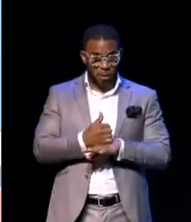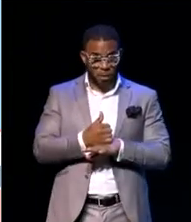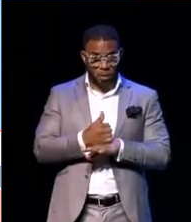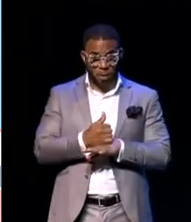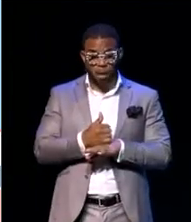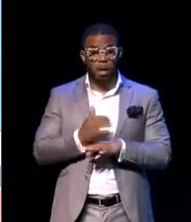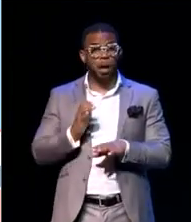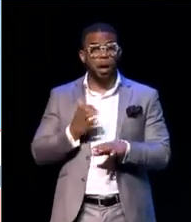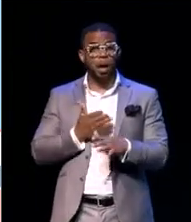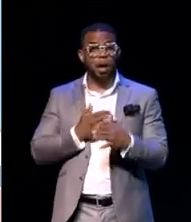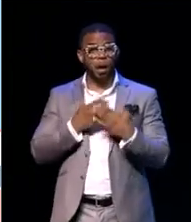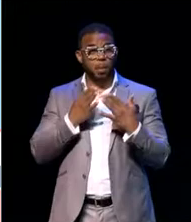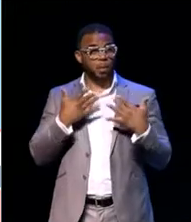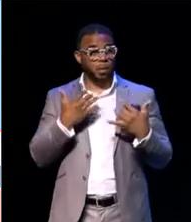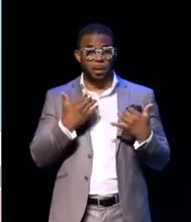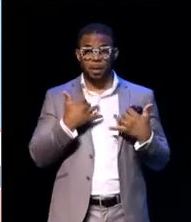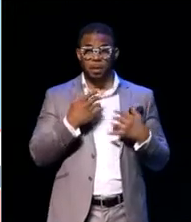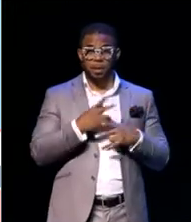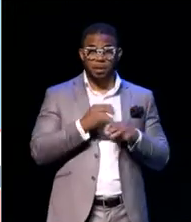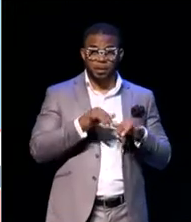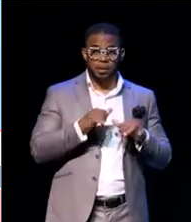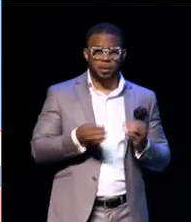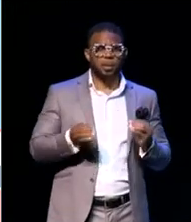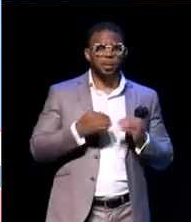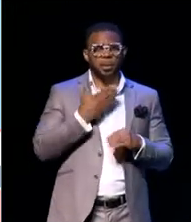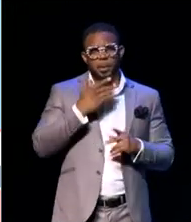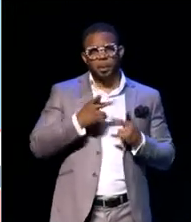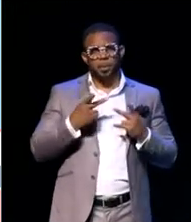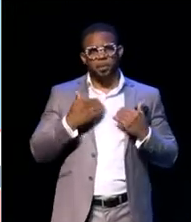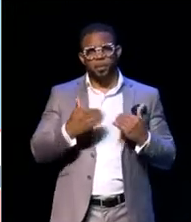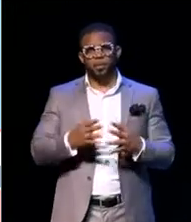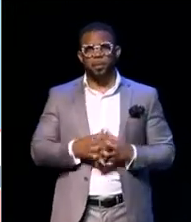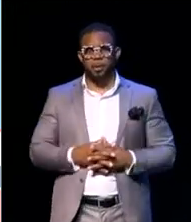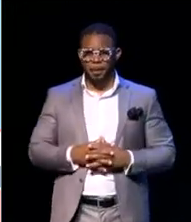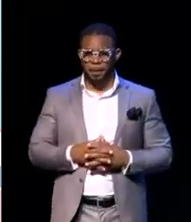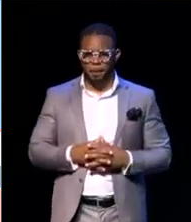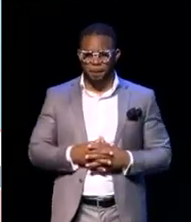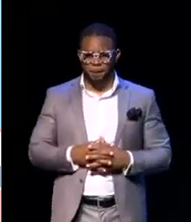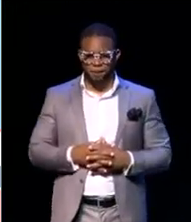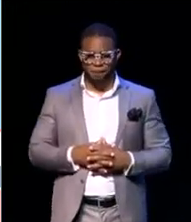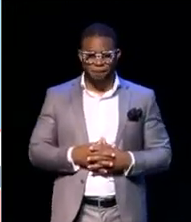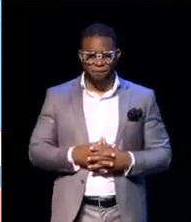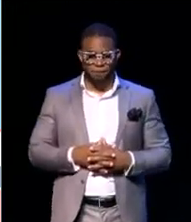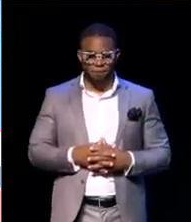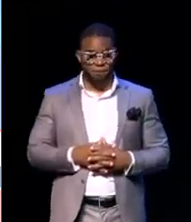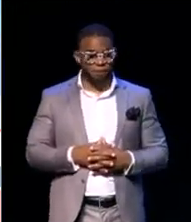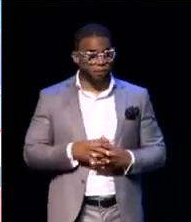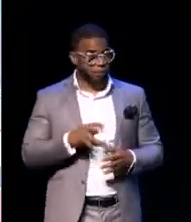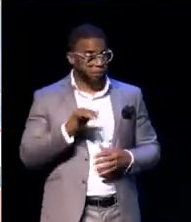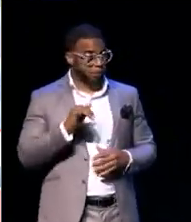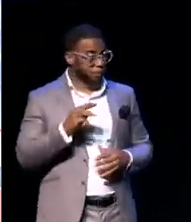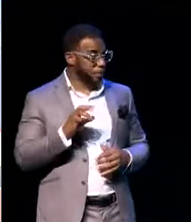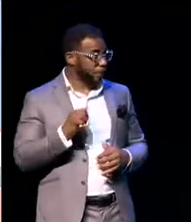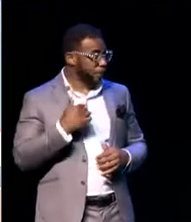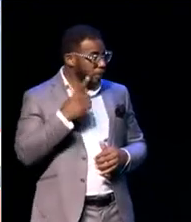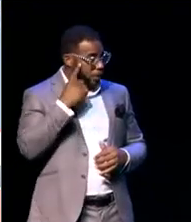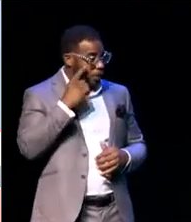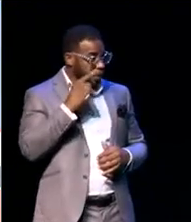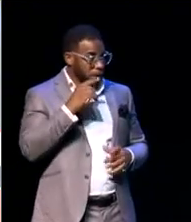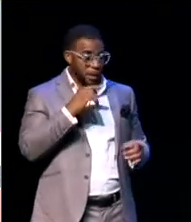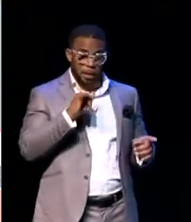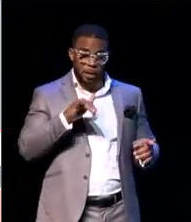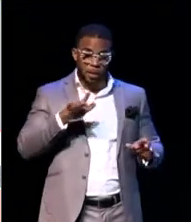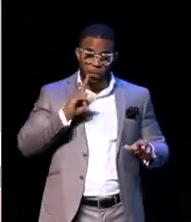and put our public health and healthcare system in a much better place moving forward. James, I think that's